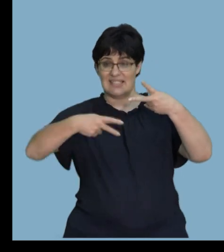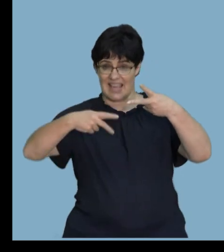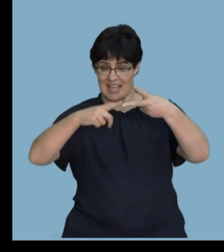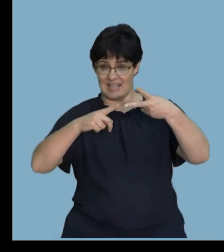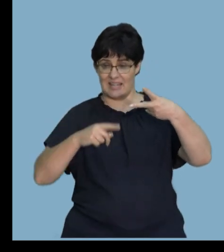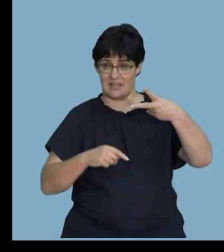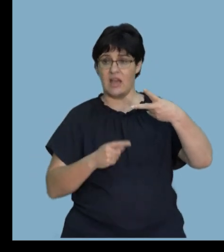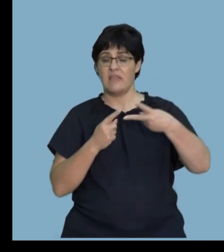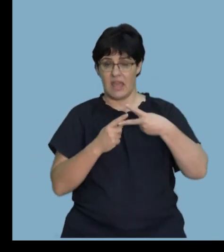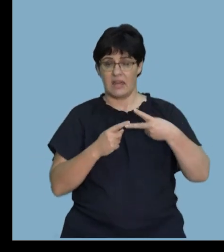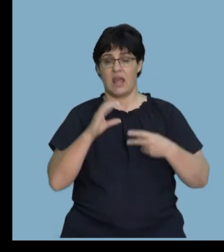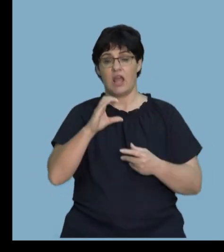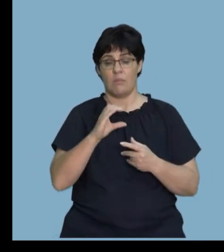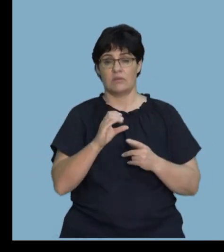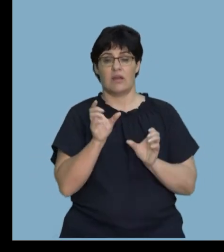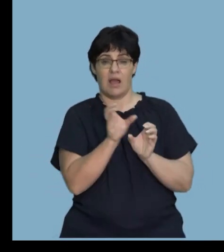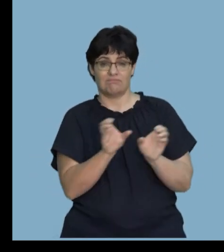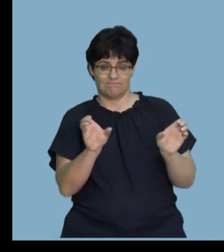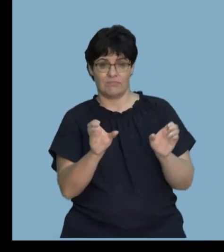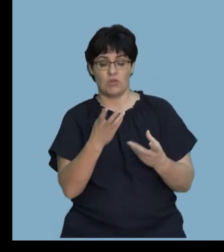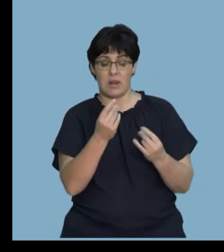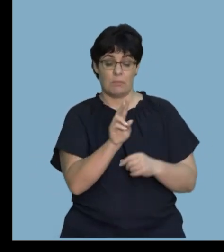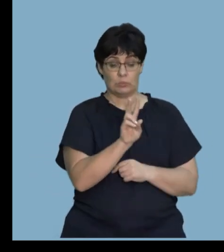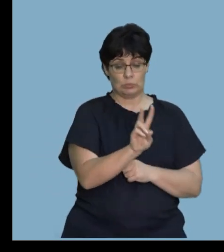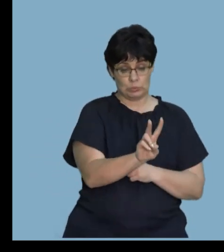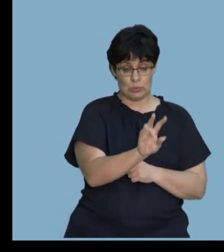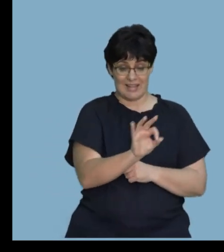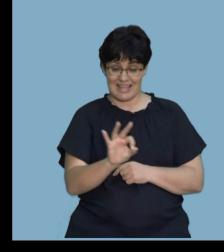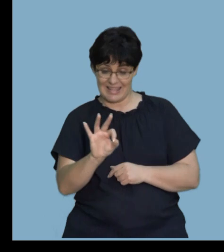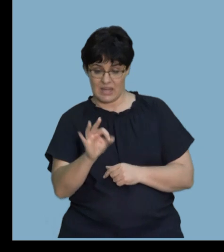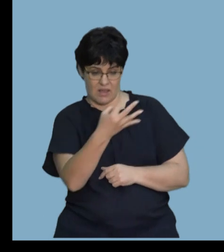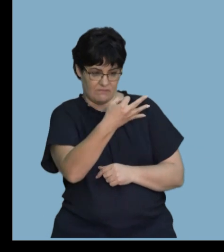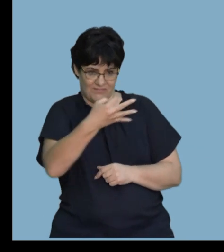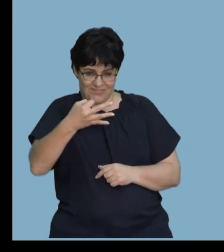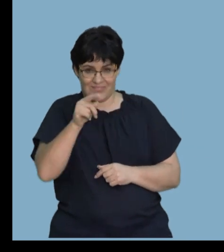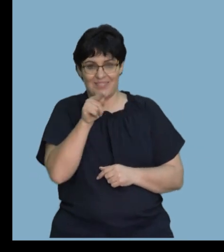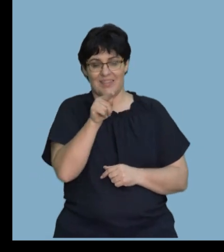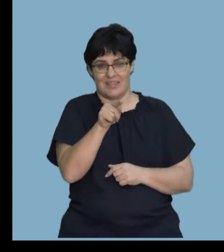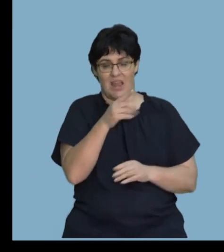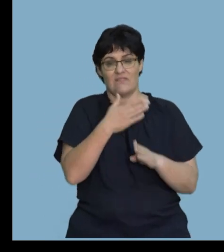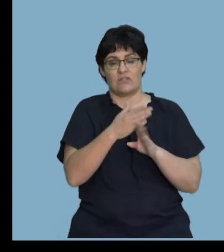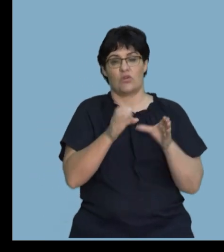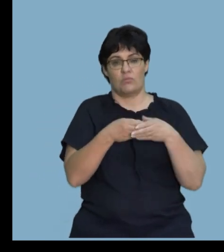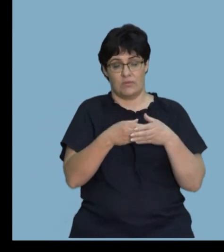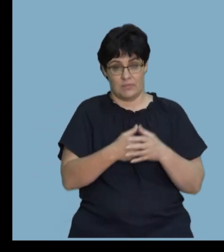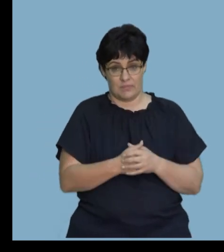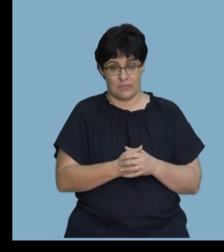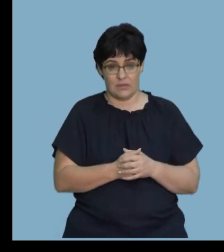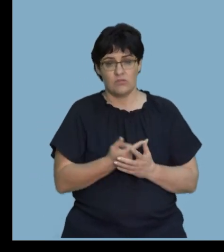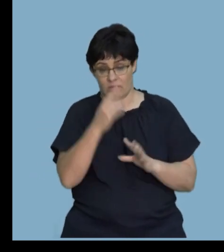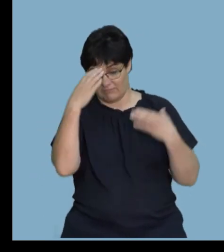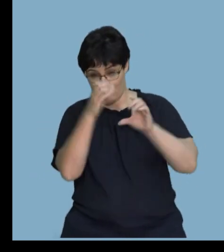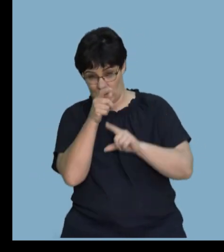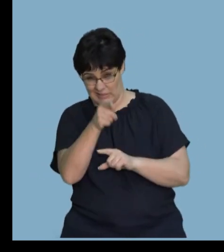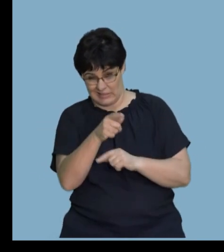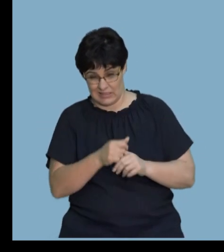carbon atom number 4. So between carbon number 2 and 3, we've got the functional group, which is the triple bond. So pay attention to that as